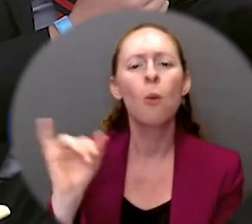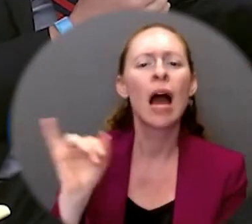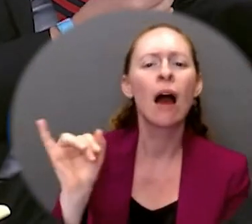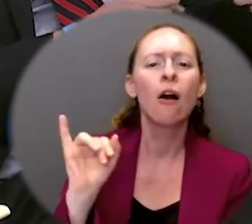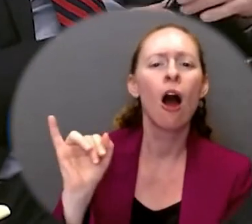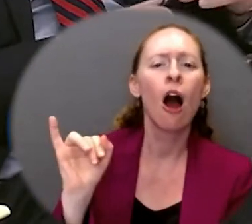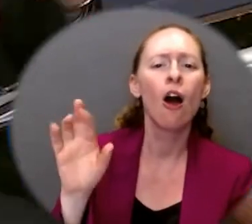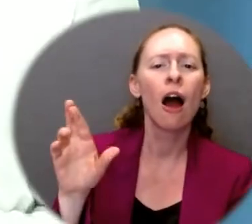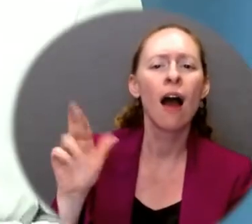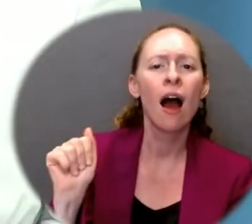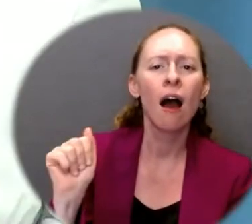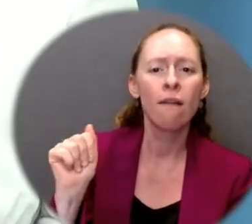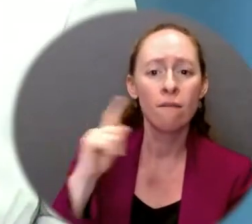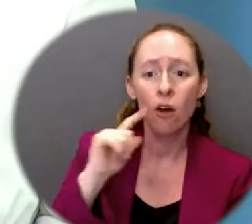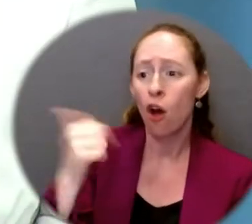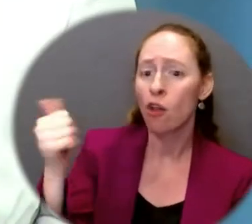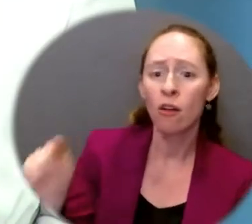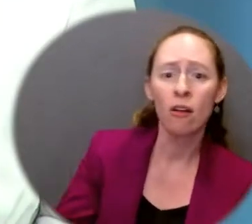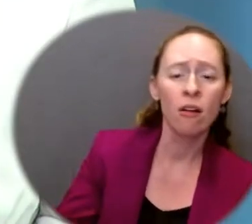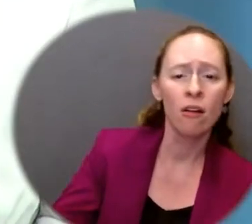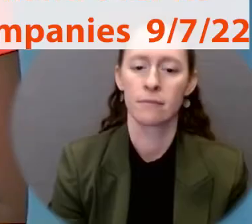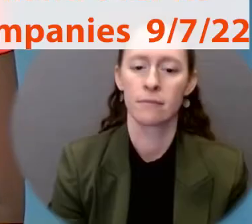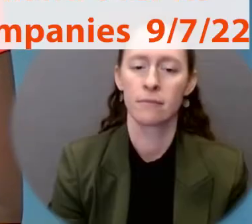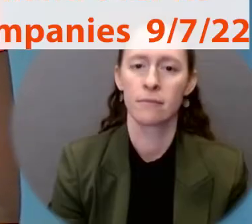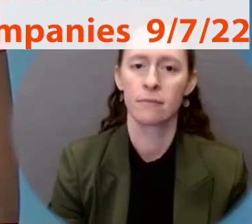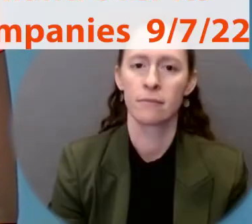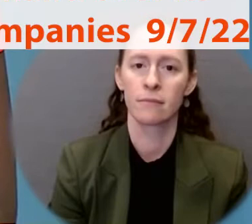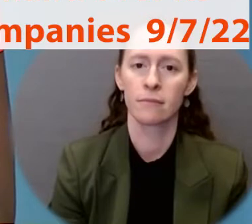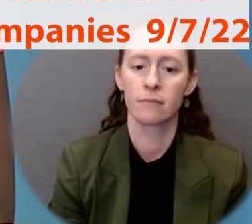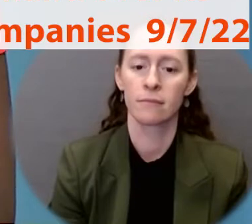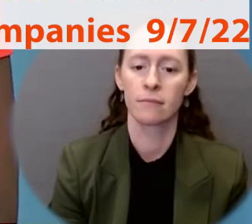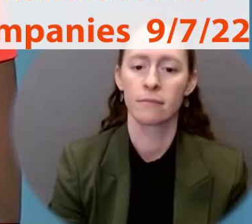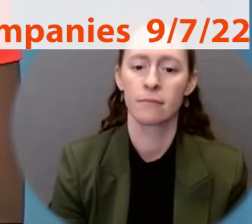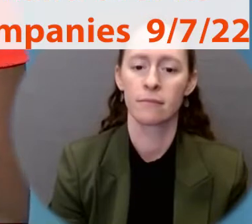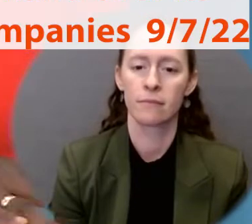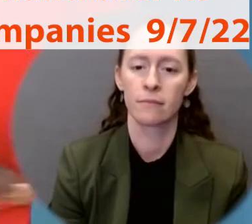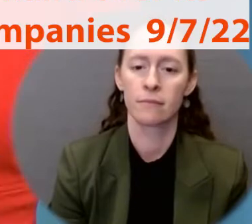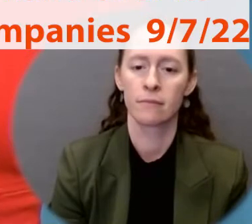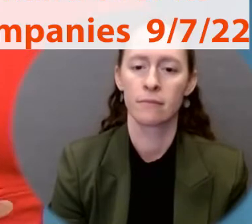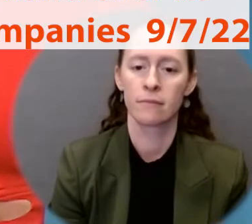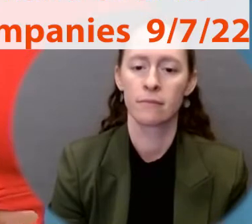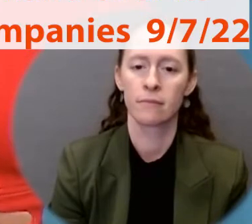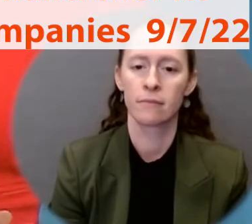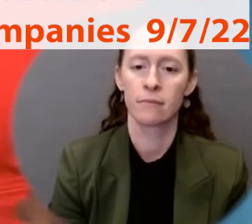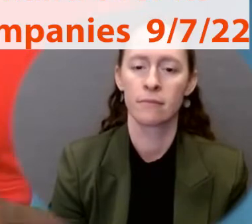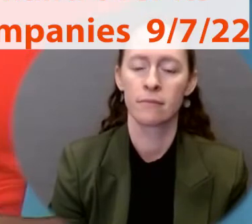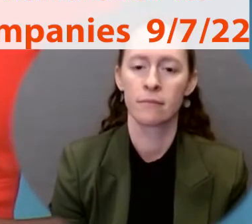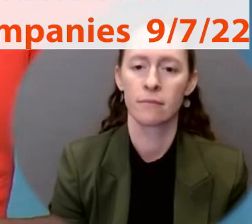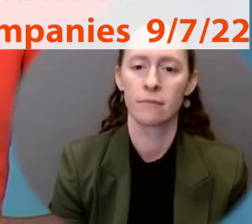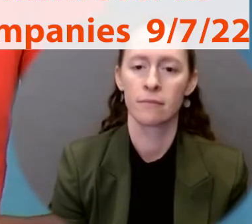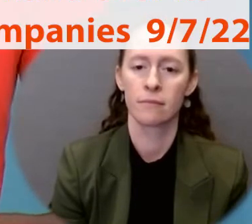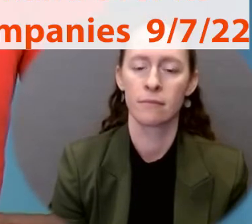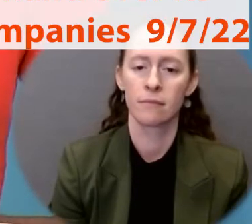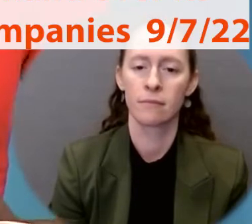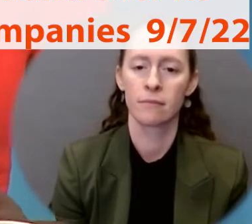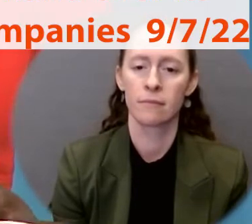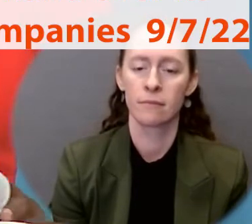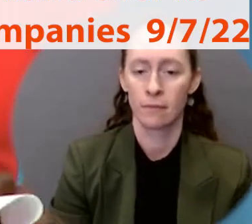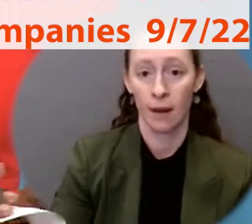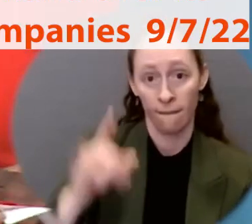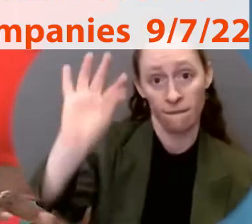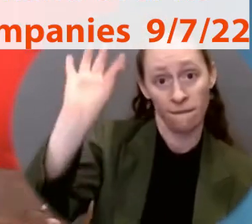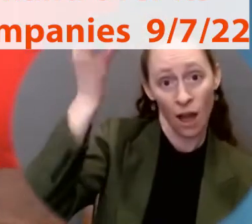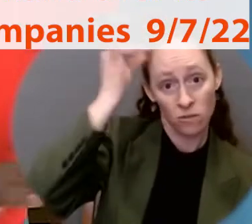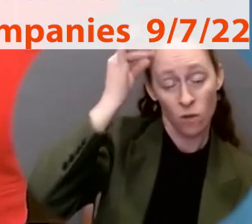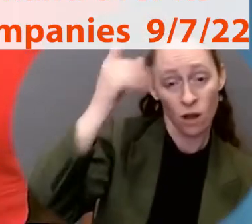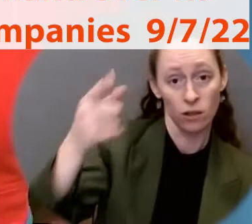everything else? So here's the thing, the inflation reduction. Federal judge talked about the social media in Missouri and Louisiana. A federal judge ordered that